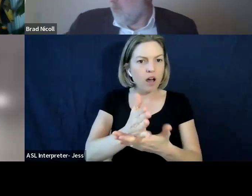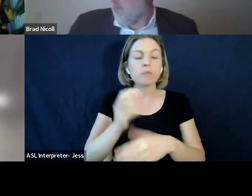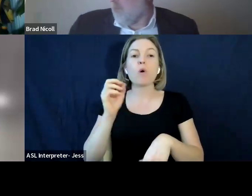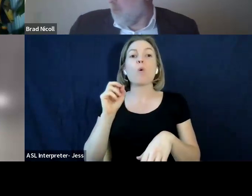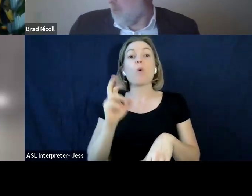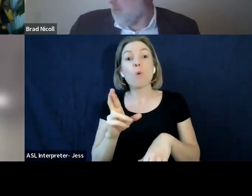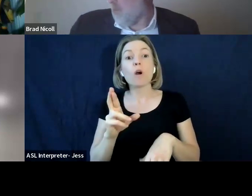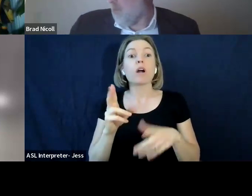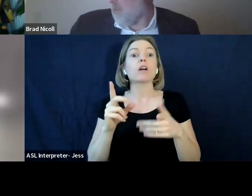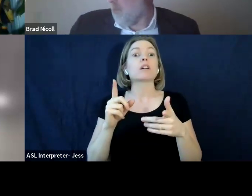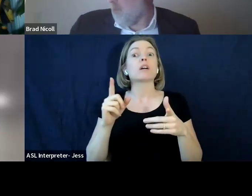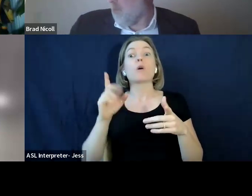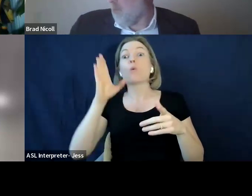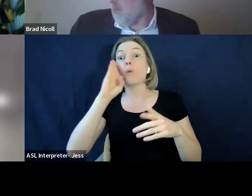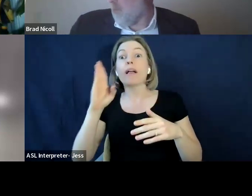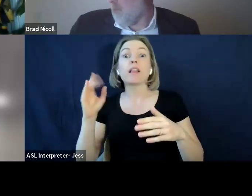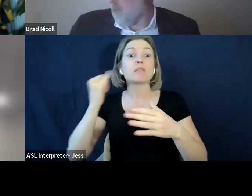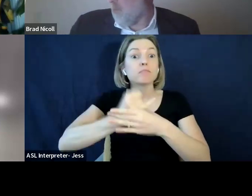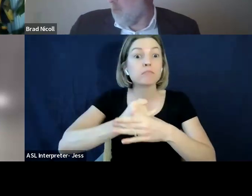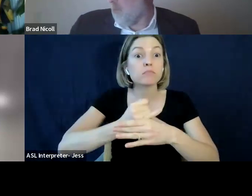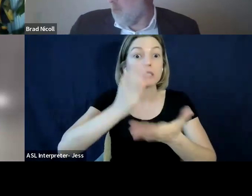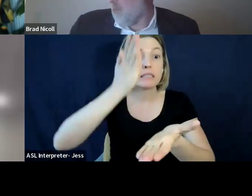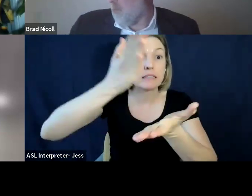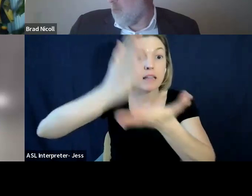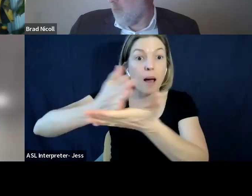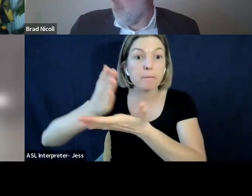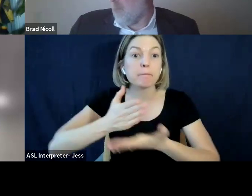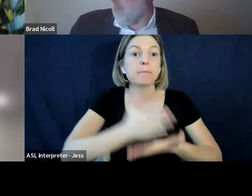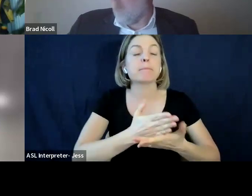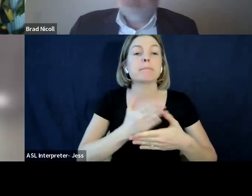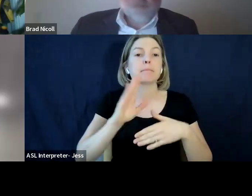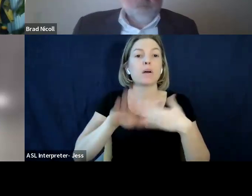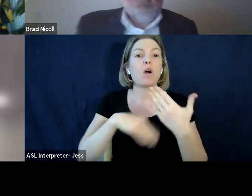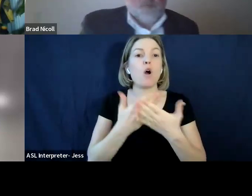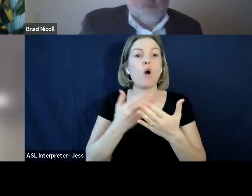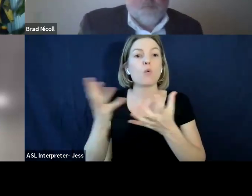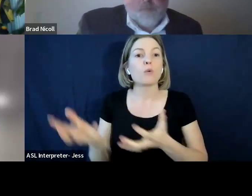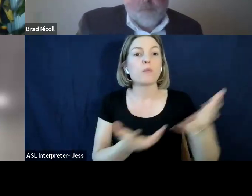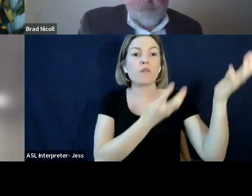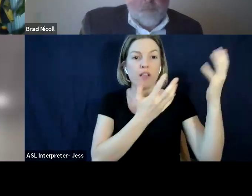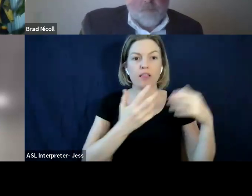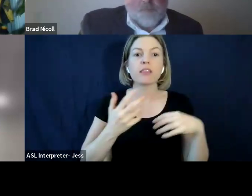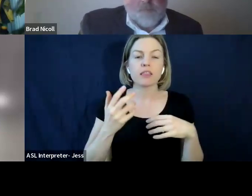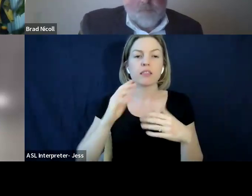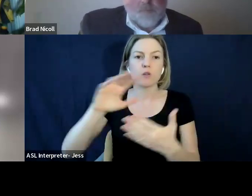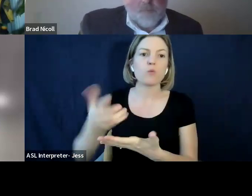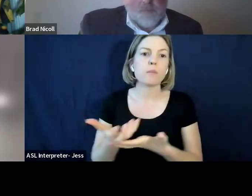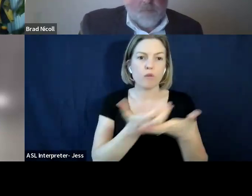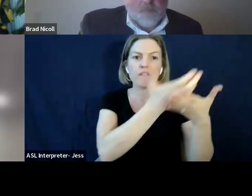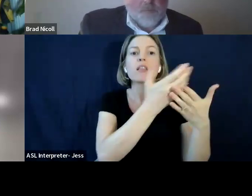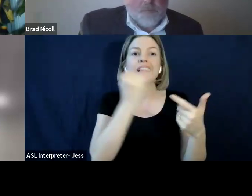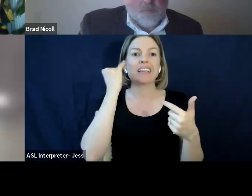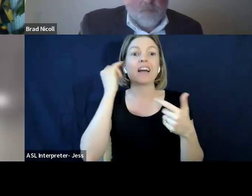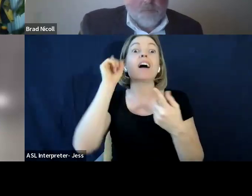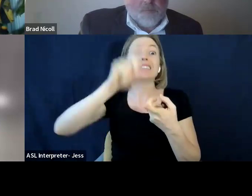not perform construction or removal activities in that particular period until the weather becomes more